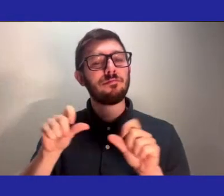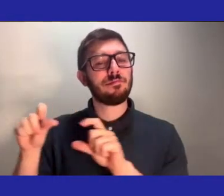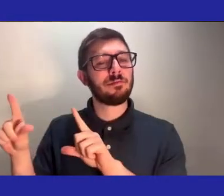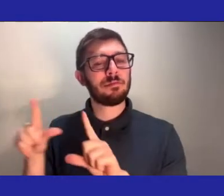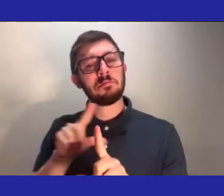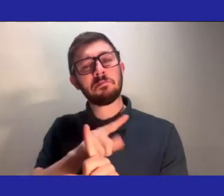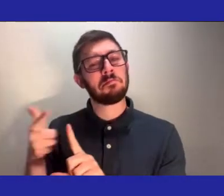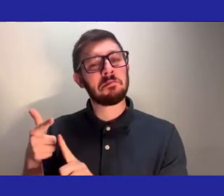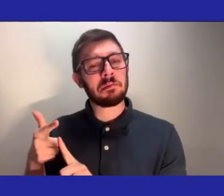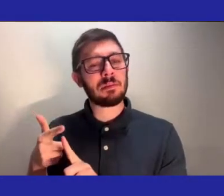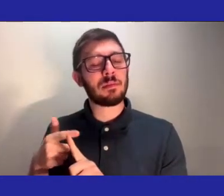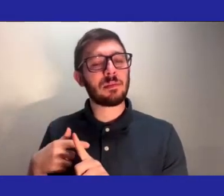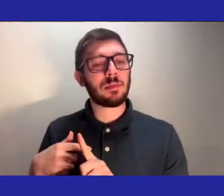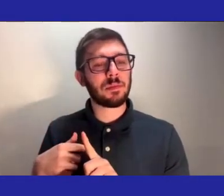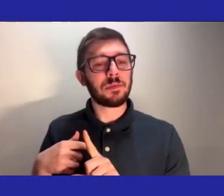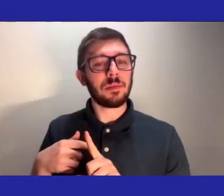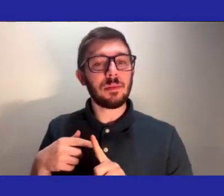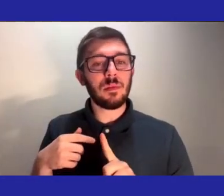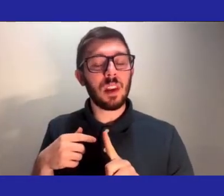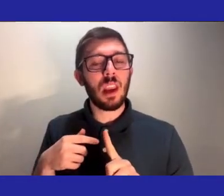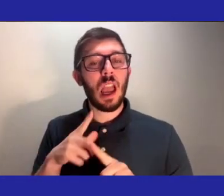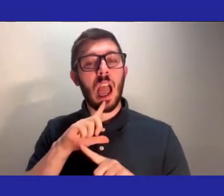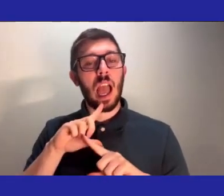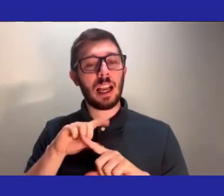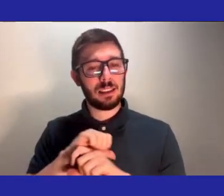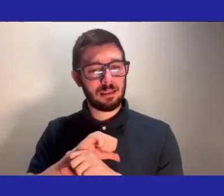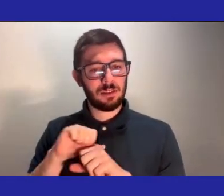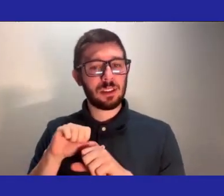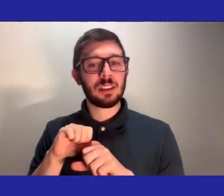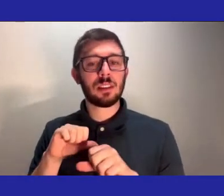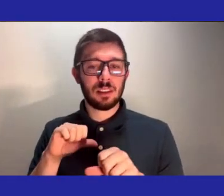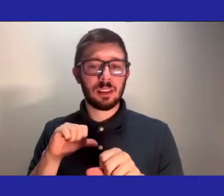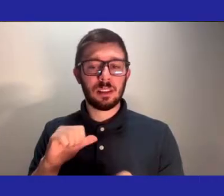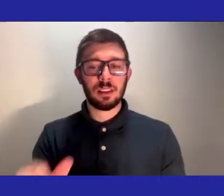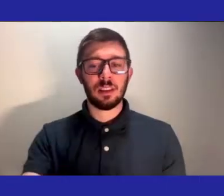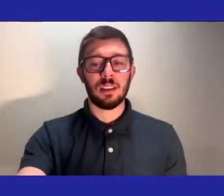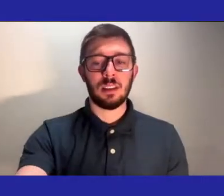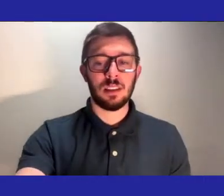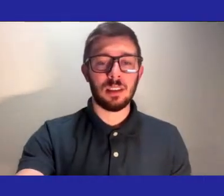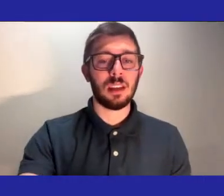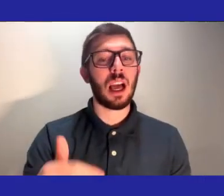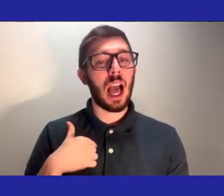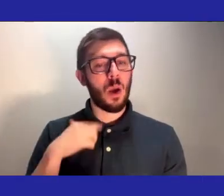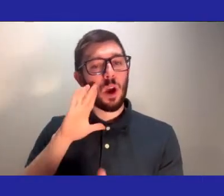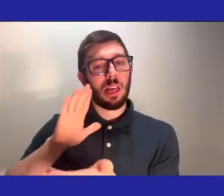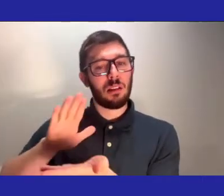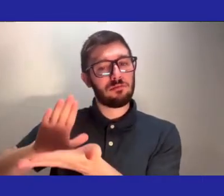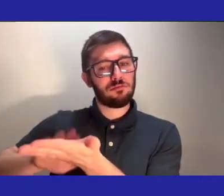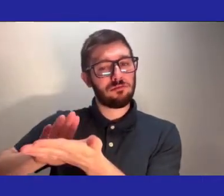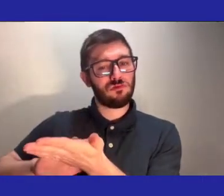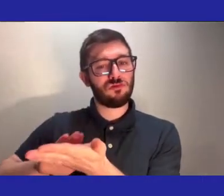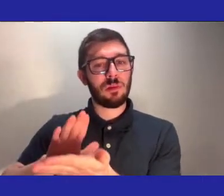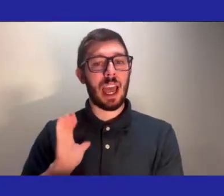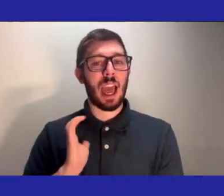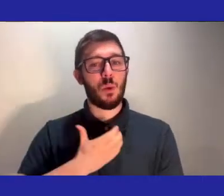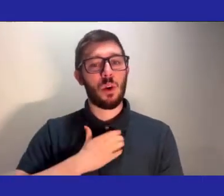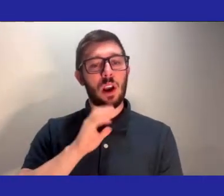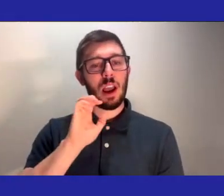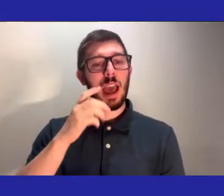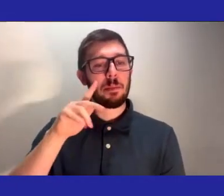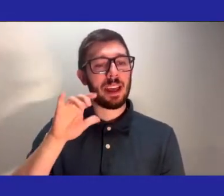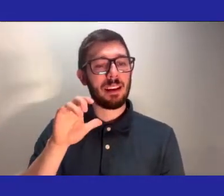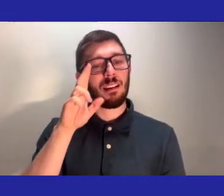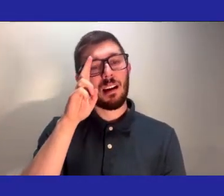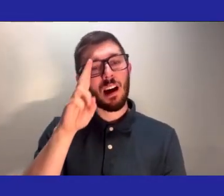then Dr. Boughton, I'm going to have you speak. Is very proud of where we are with our Epic Honor Roll. So this is a program